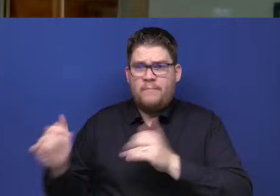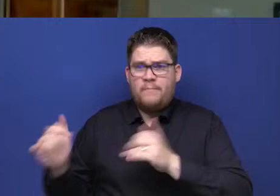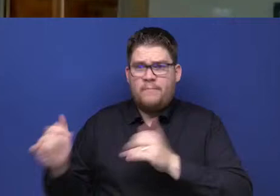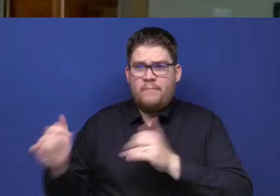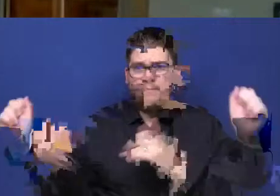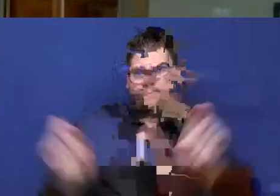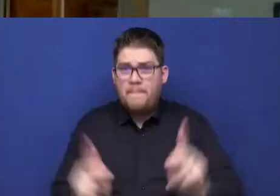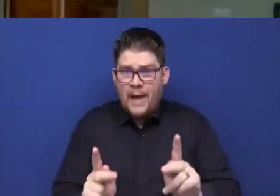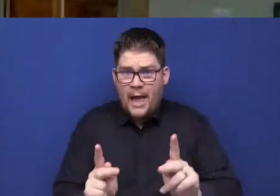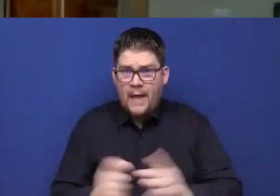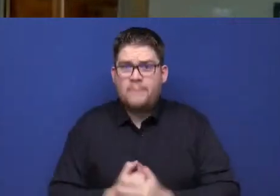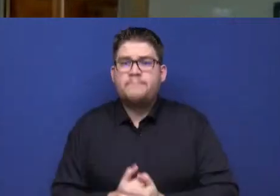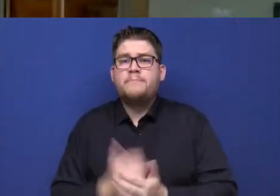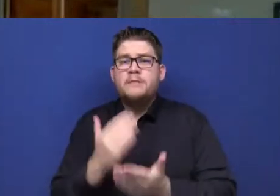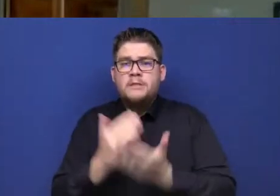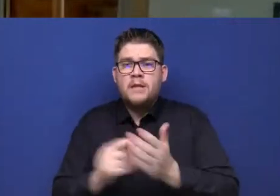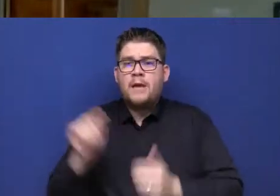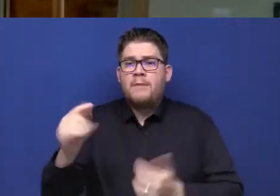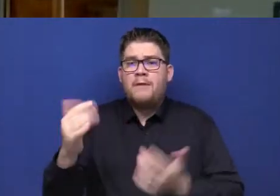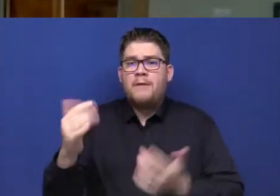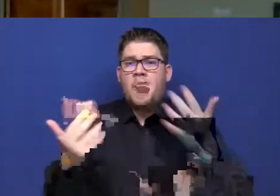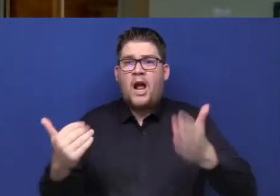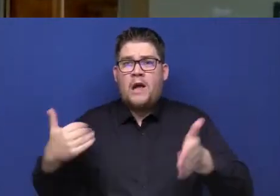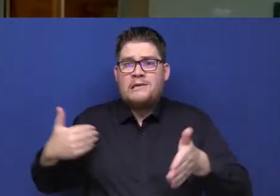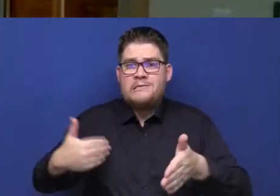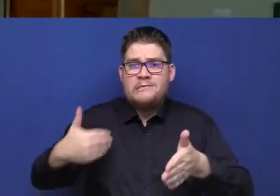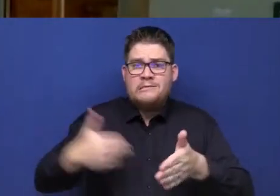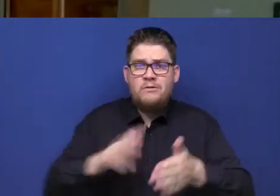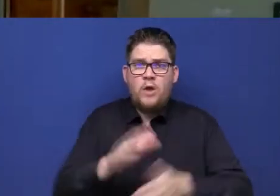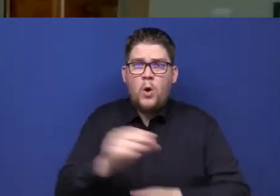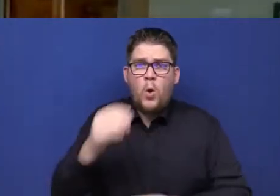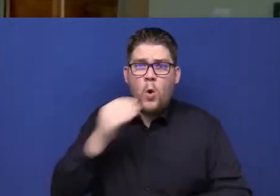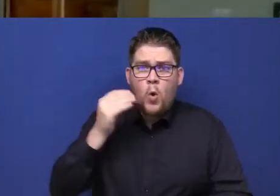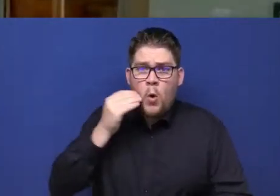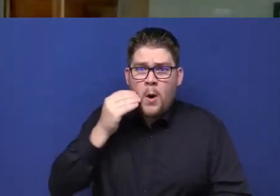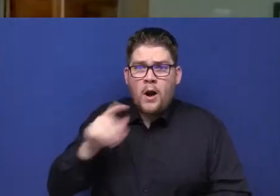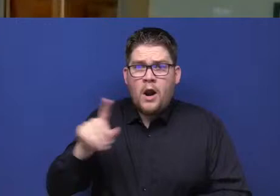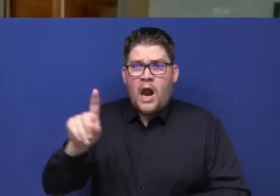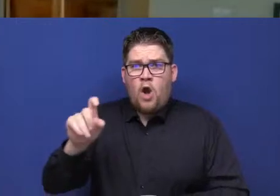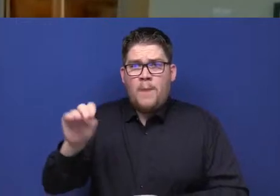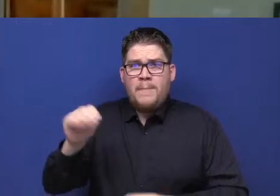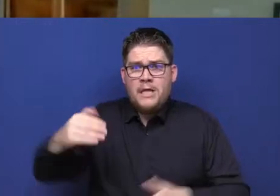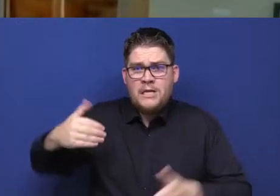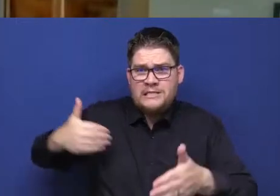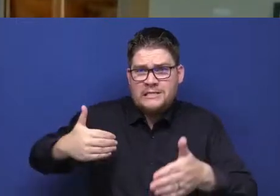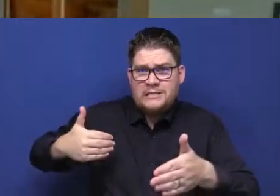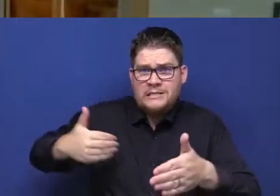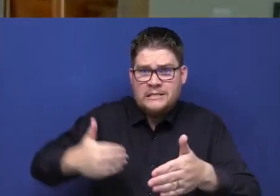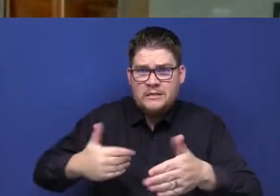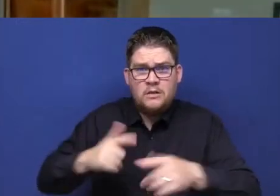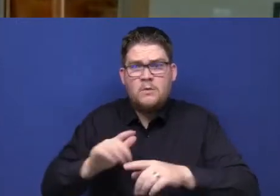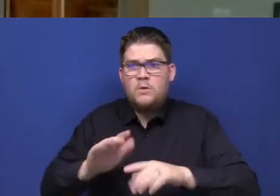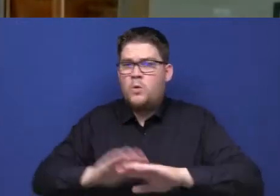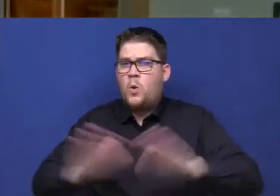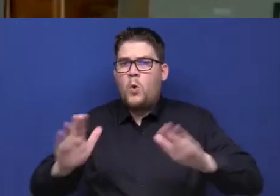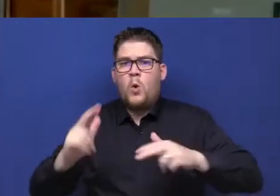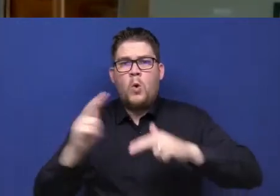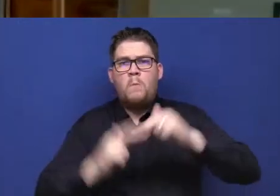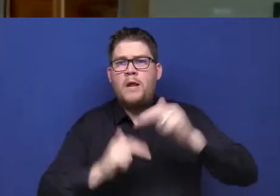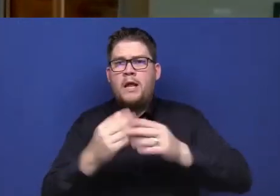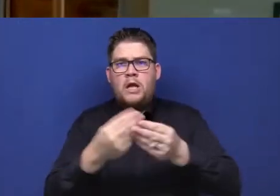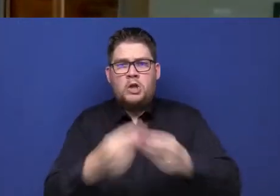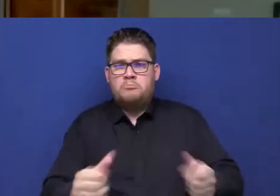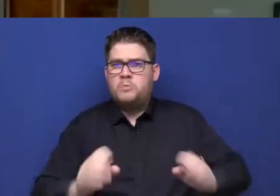no homes were damaged in town. And today the mayor credited, obviously, the wildfire crews and local fire departments